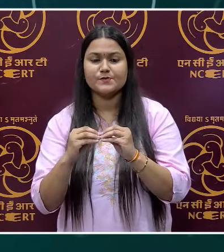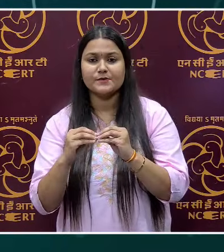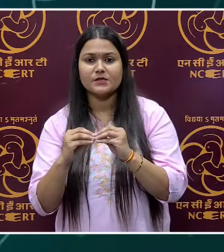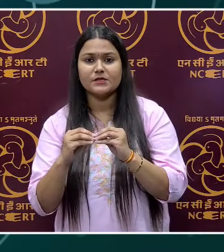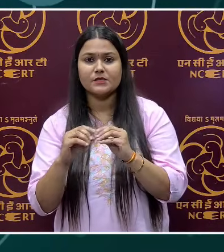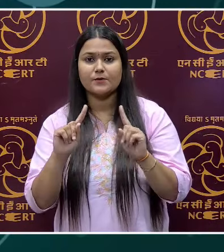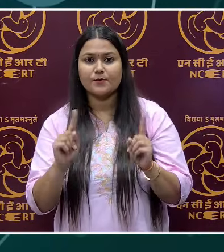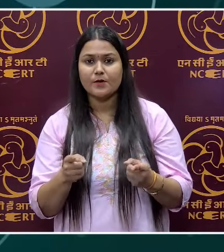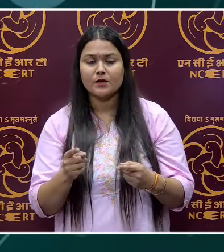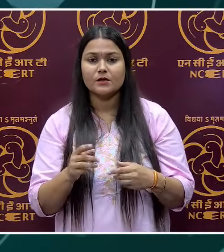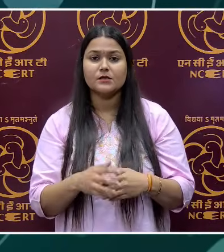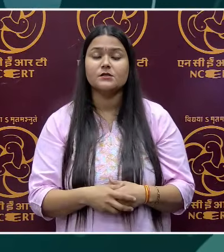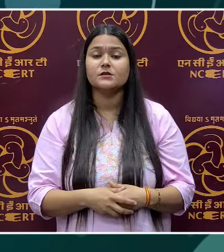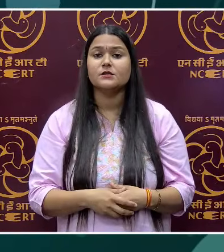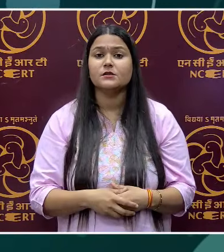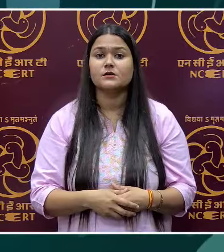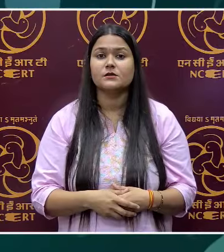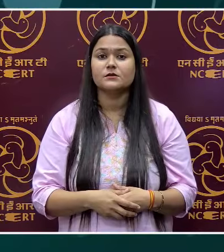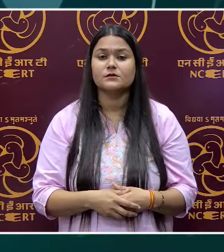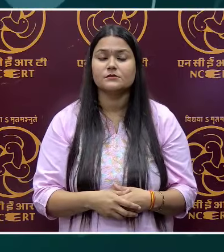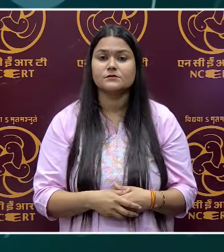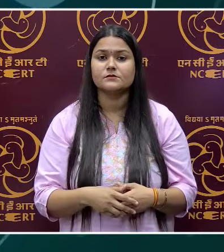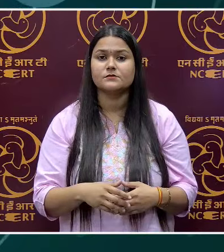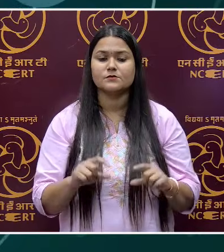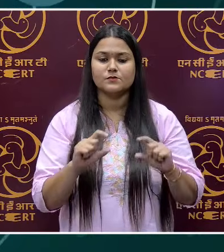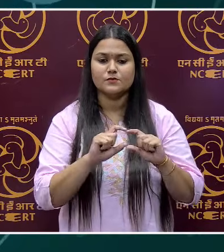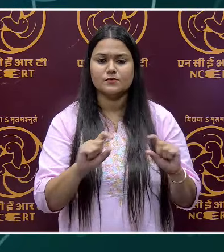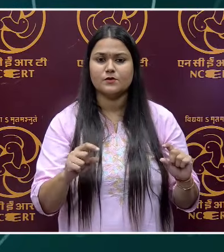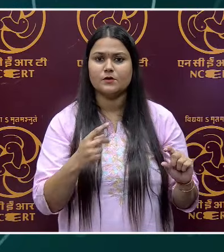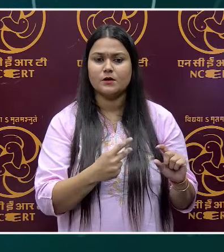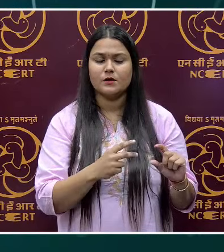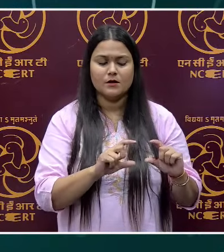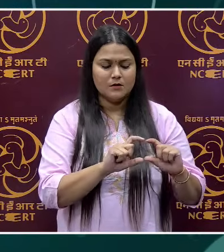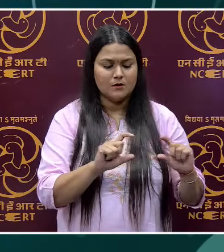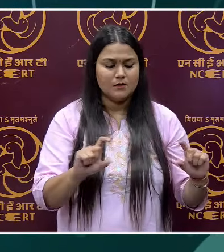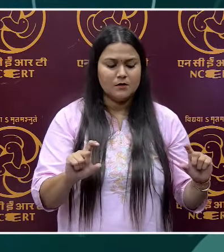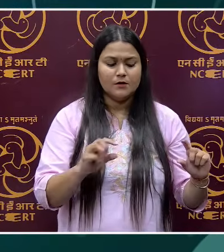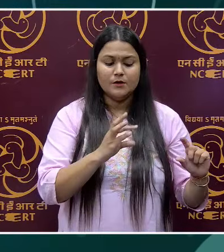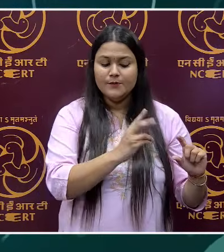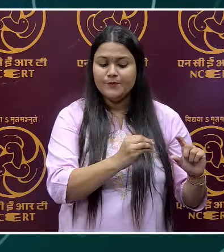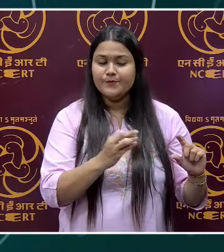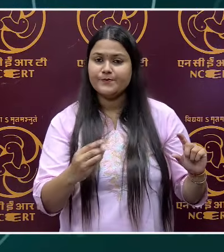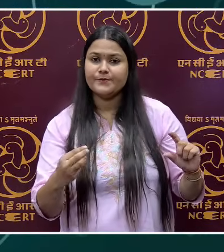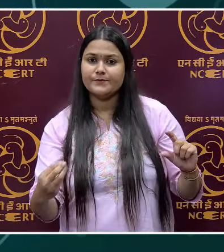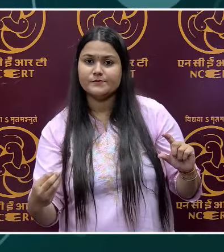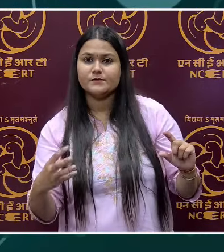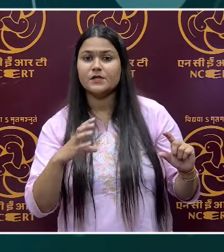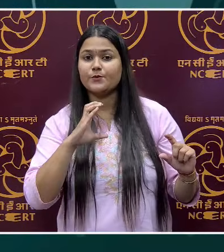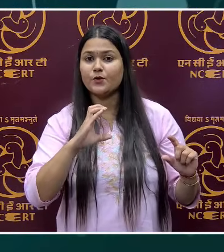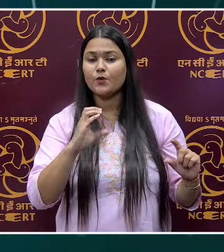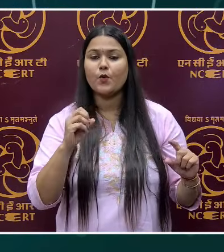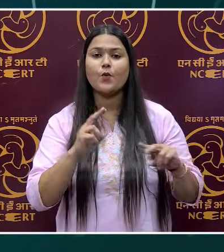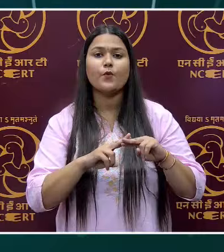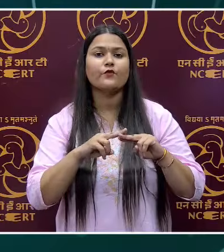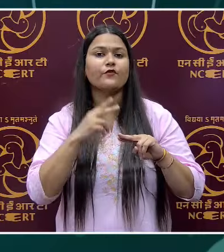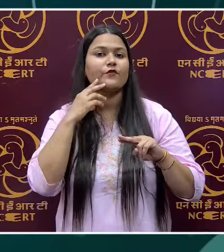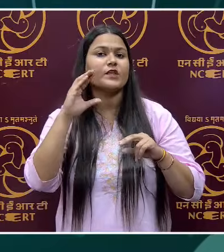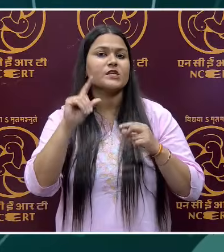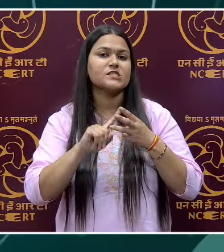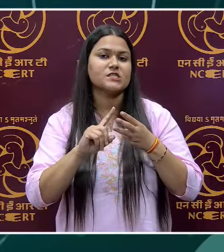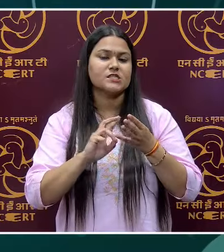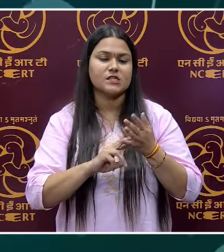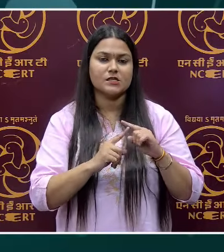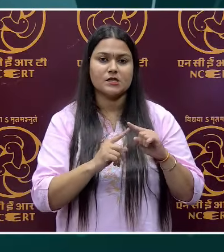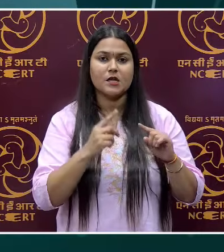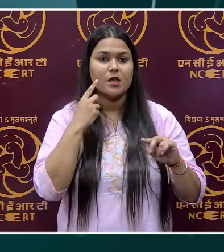row second. From row second we can put the values, coefficients actually. Okay. It is correct. This is the third